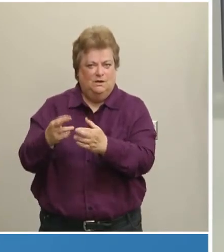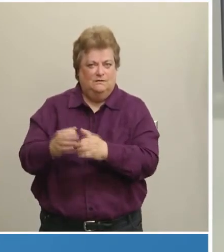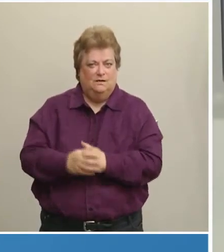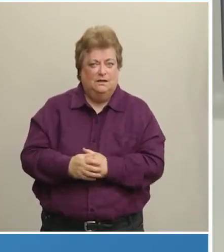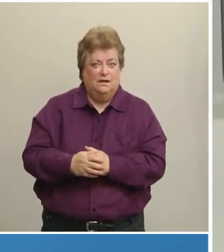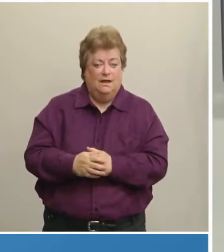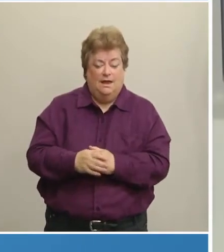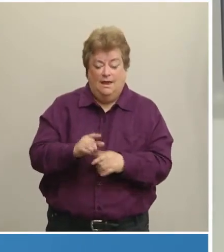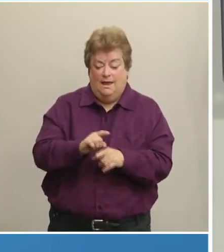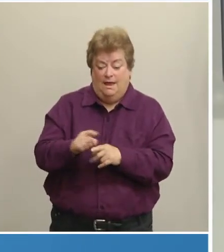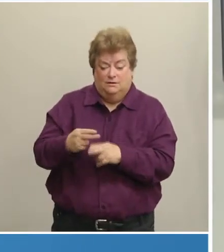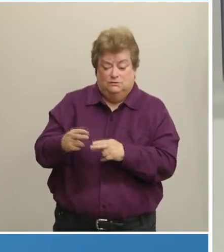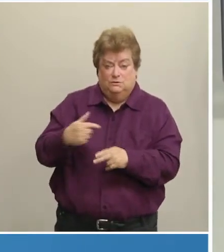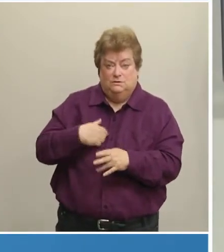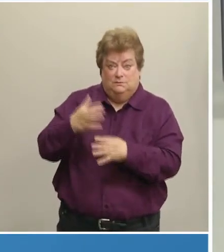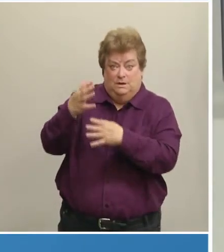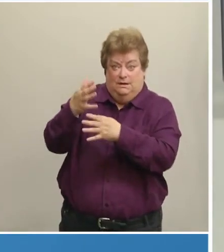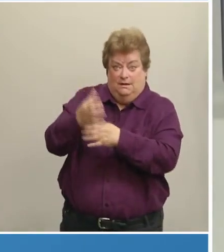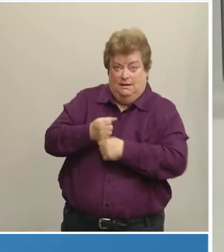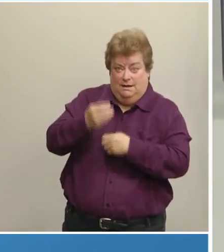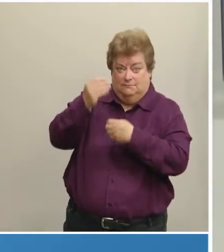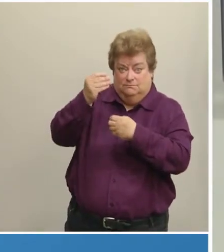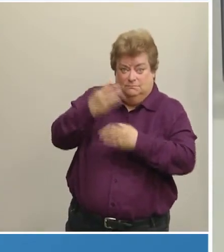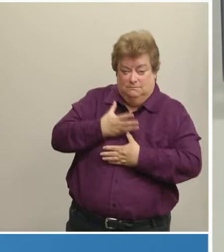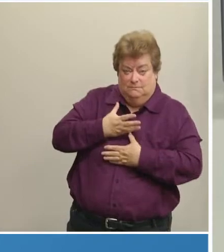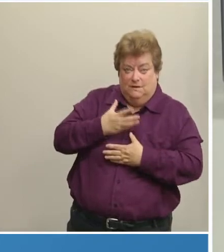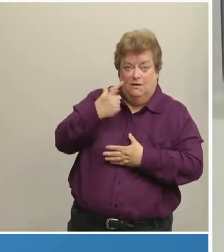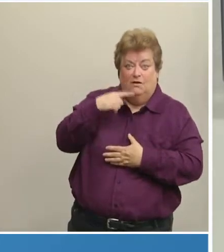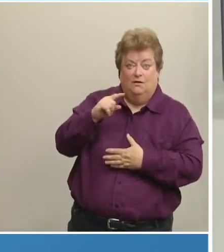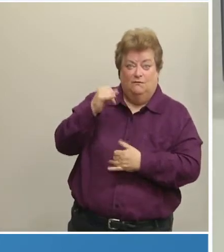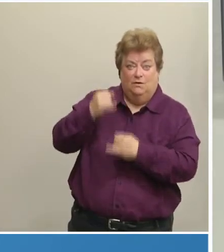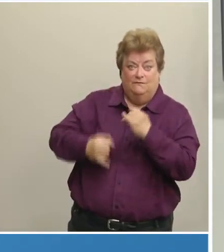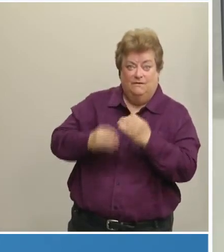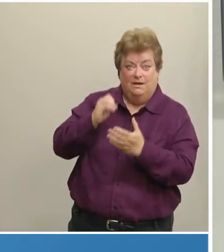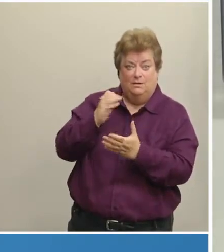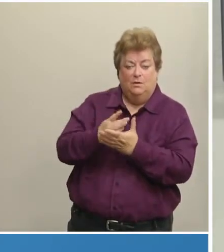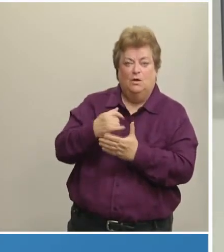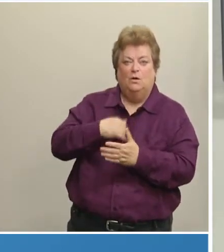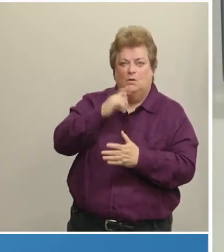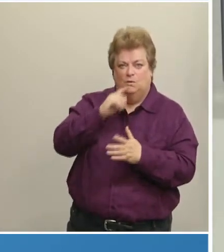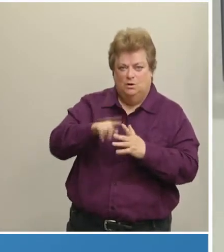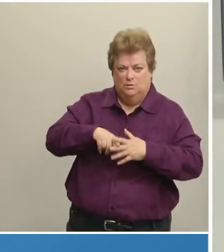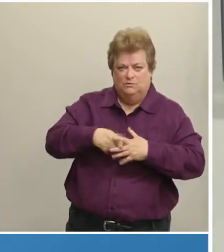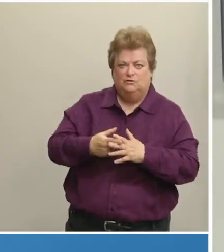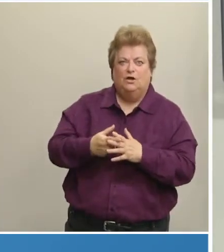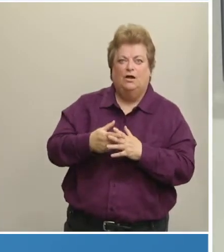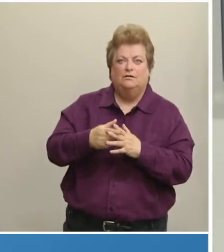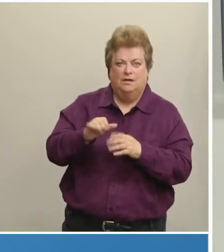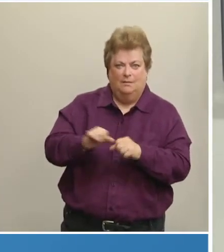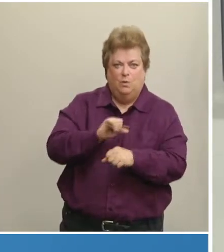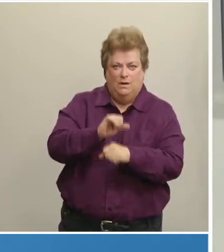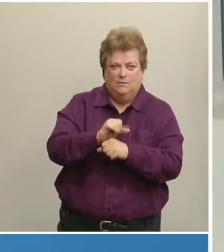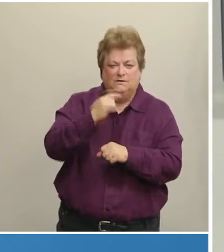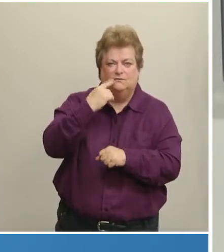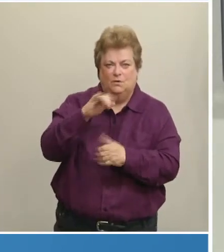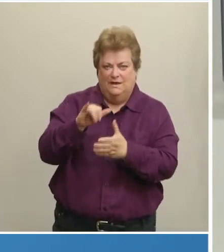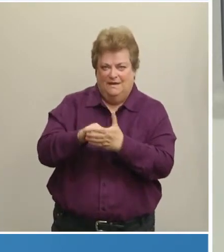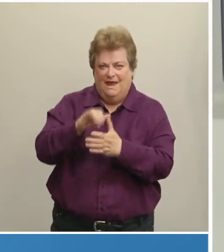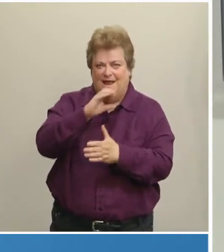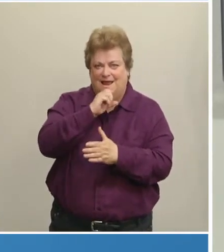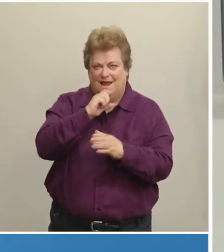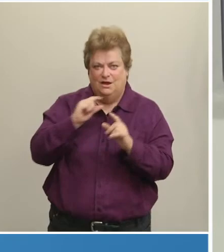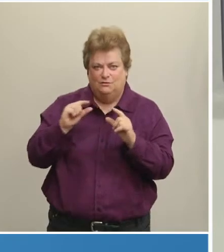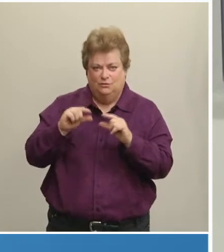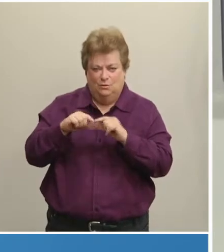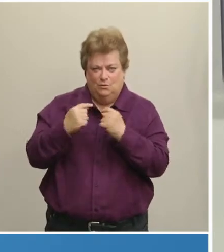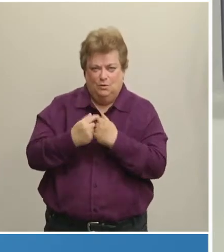as we're notified of the final approval, we'll open appointments at upcoming clinics to this age group. Parents and guardians